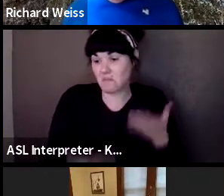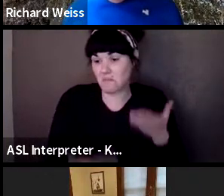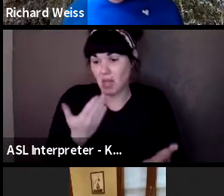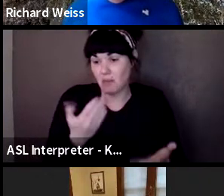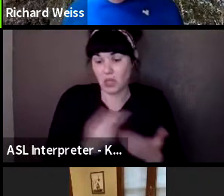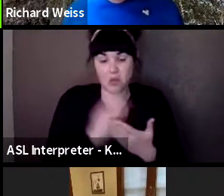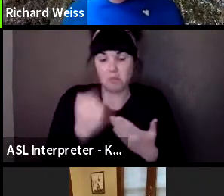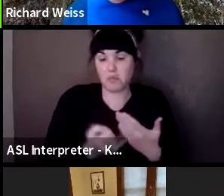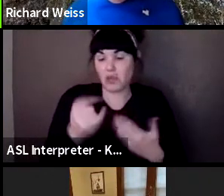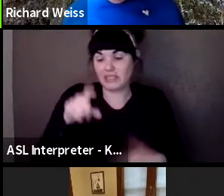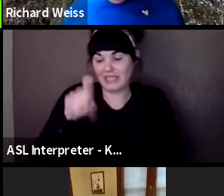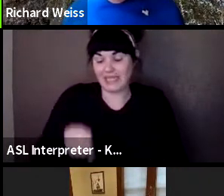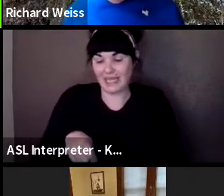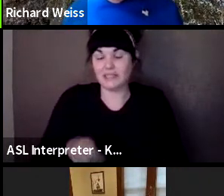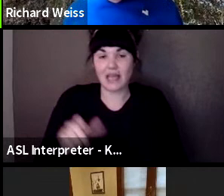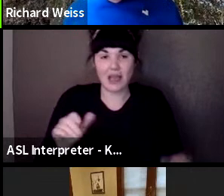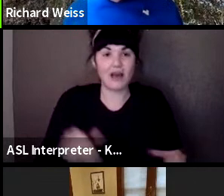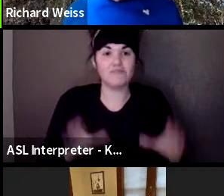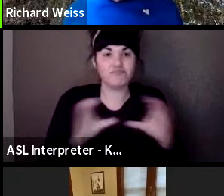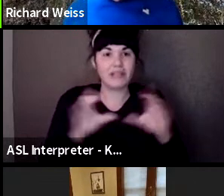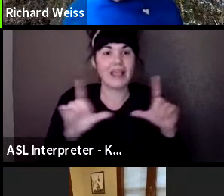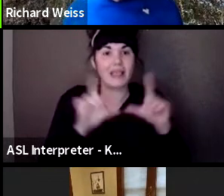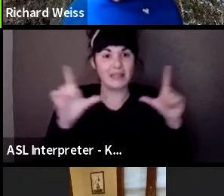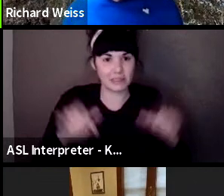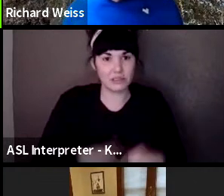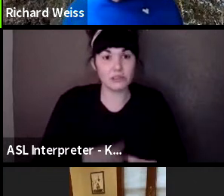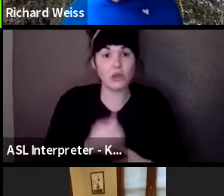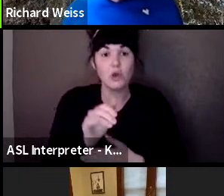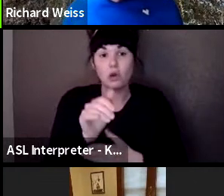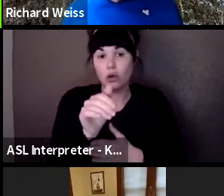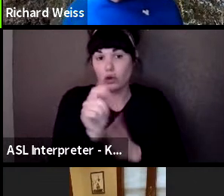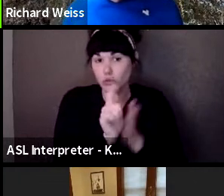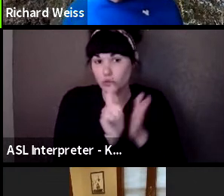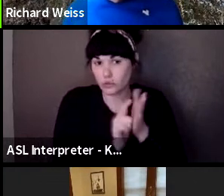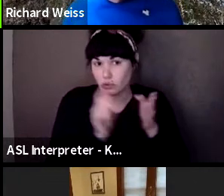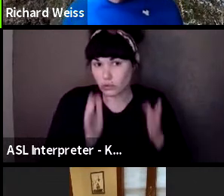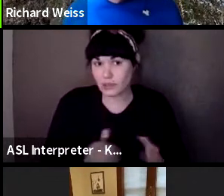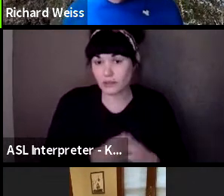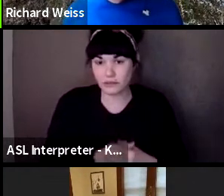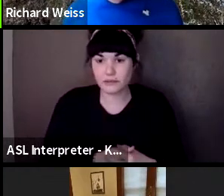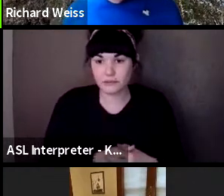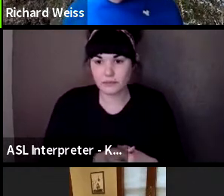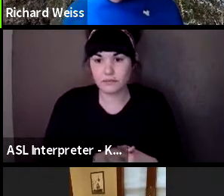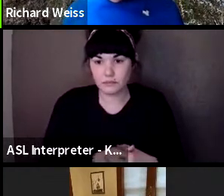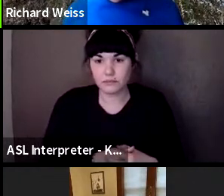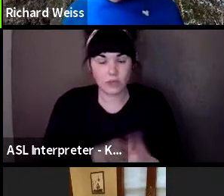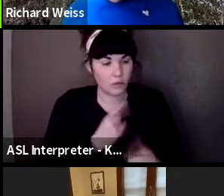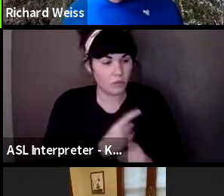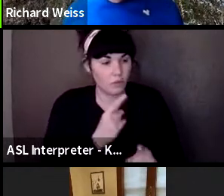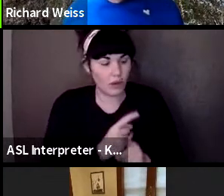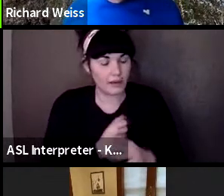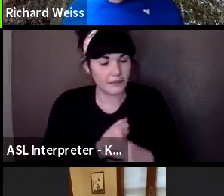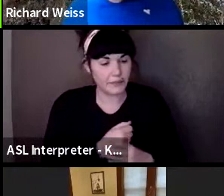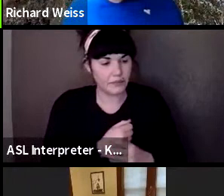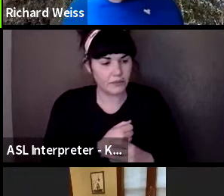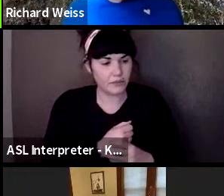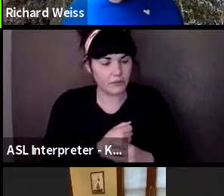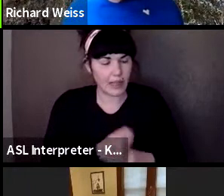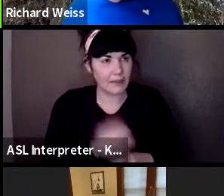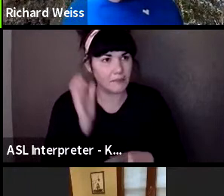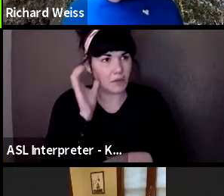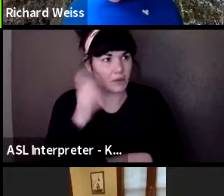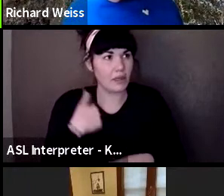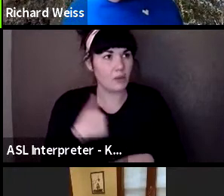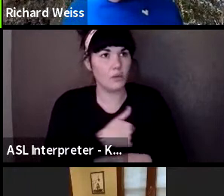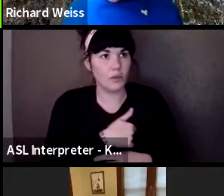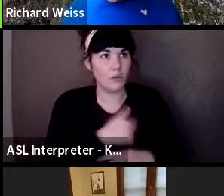Correct. Yeah, I would suggest, from what I've heard so far, is that we proceed forward with that portion of it and then table the